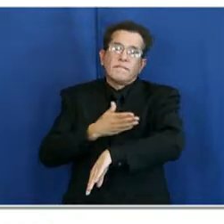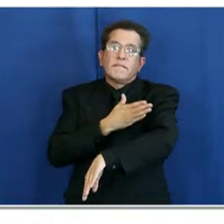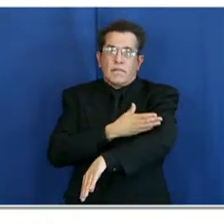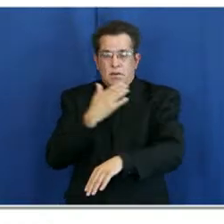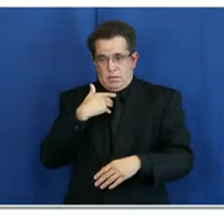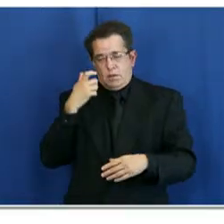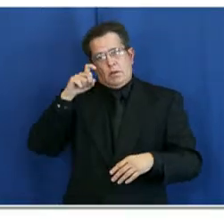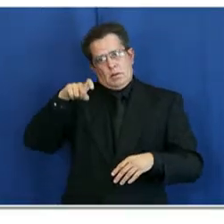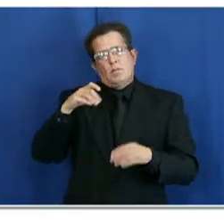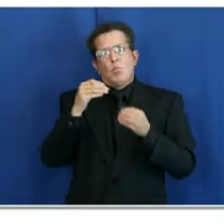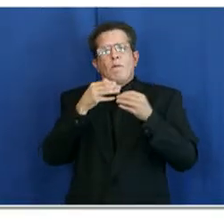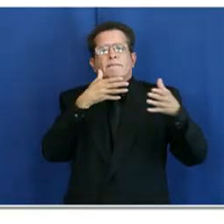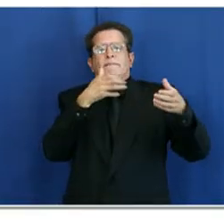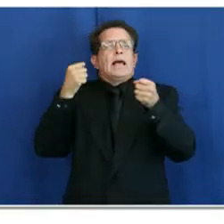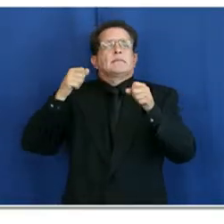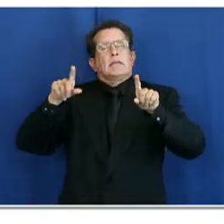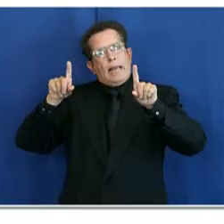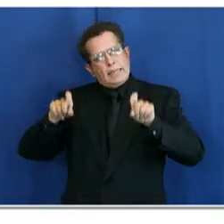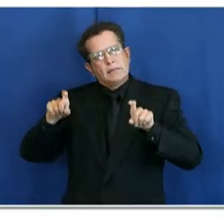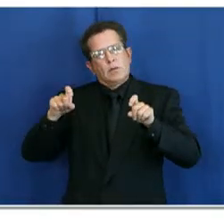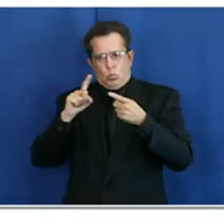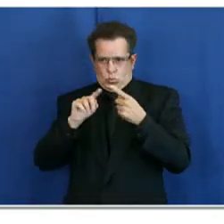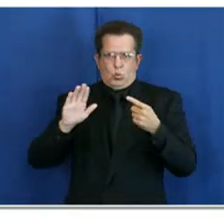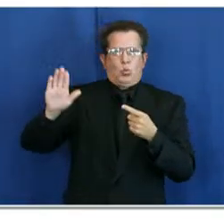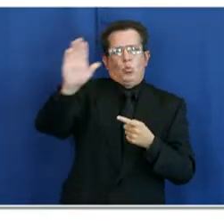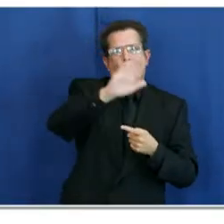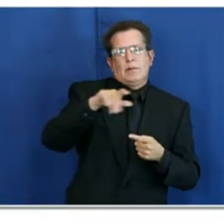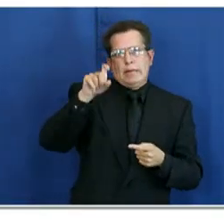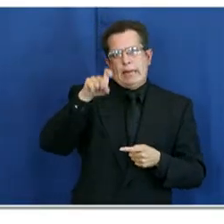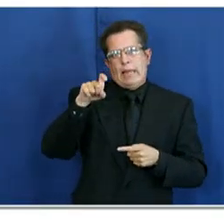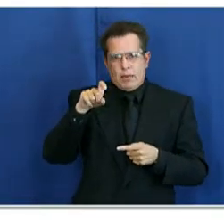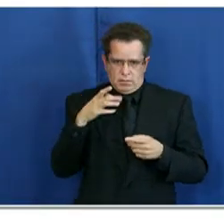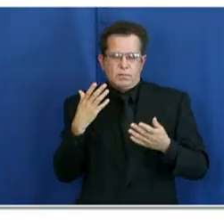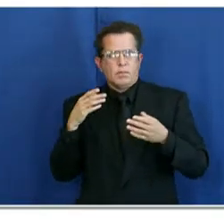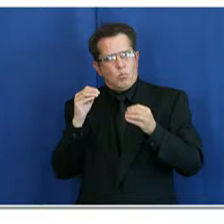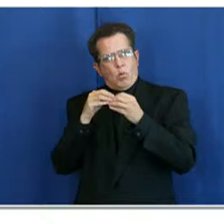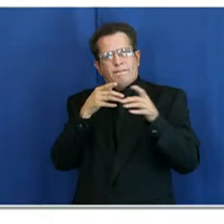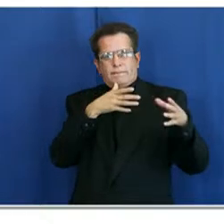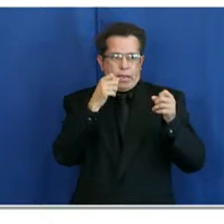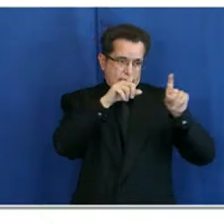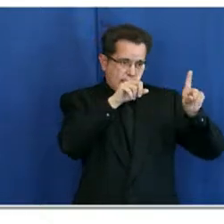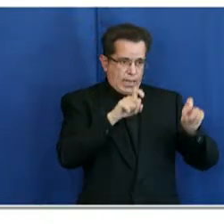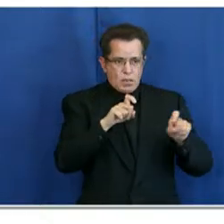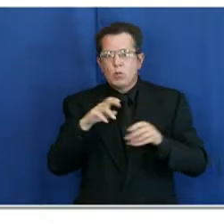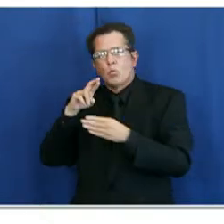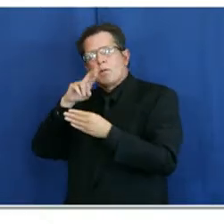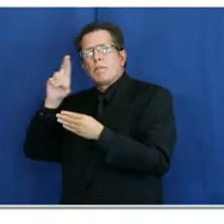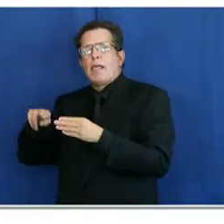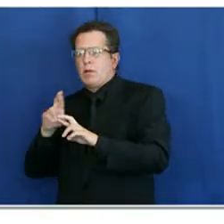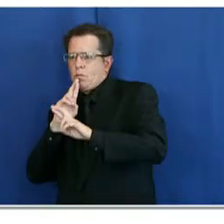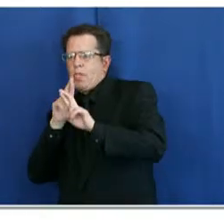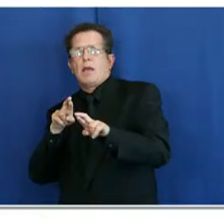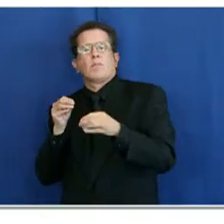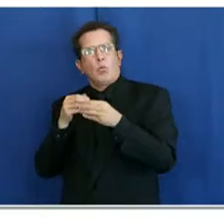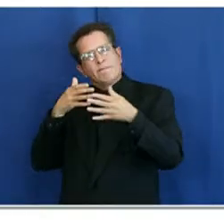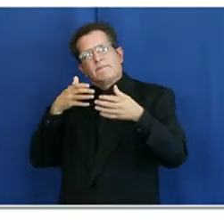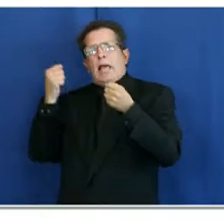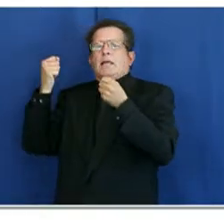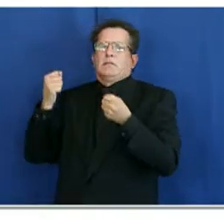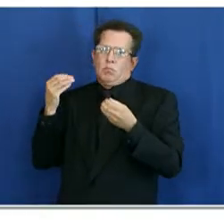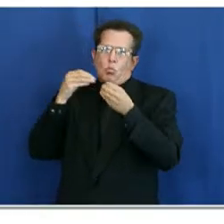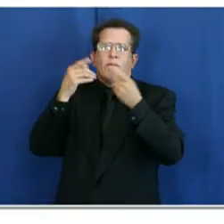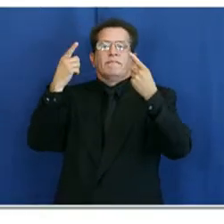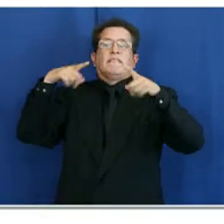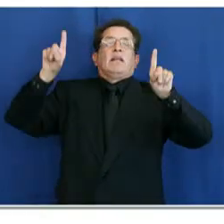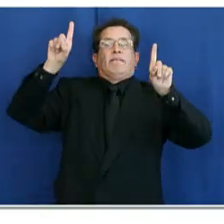the testing capacity that we have with the need and recognition that we need to turn around these tests quickly in order to have them be effective, and we continue